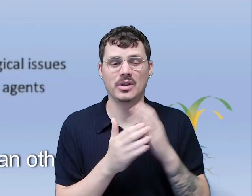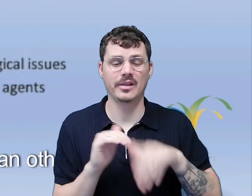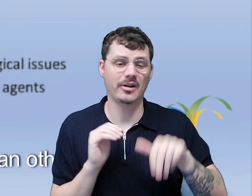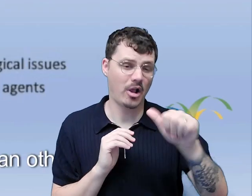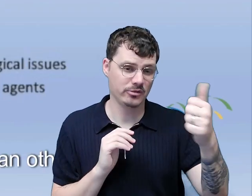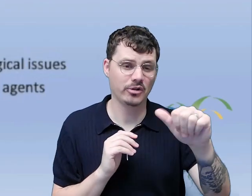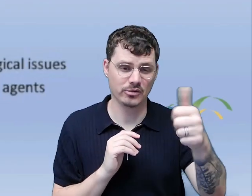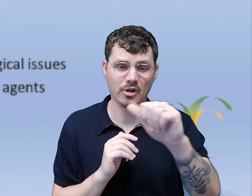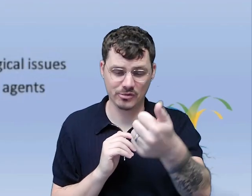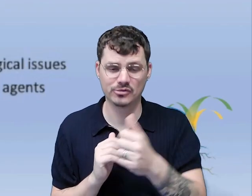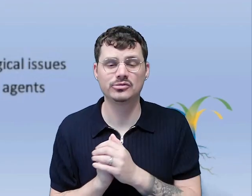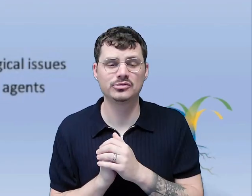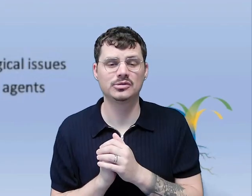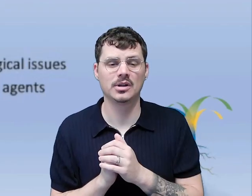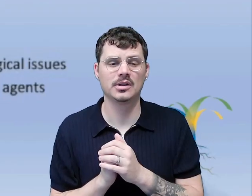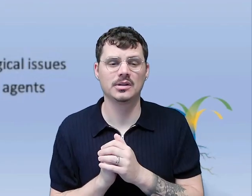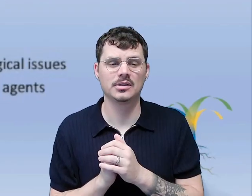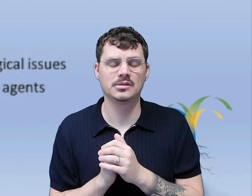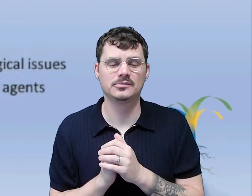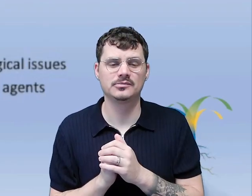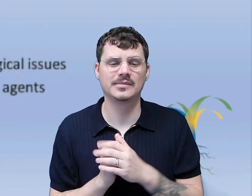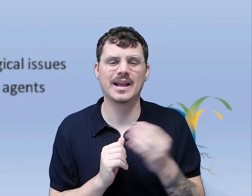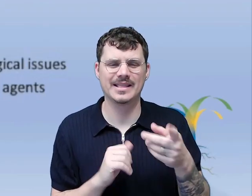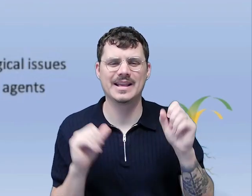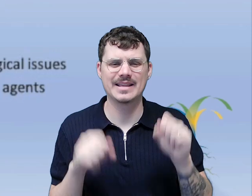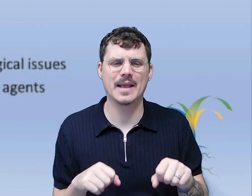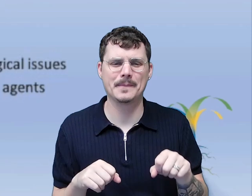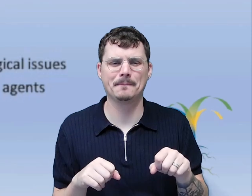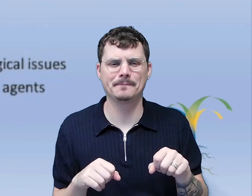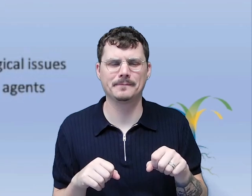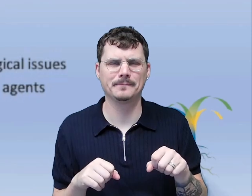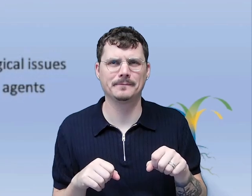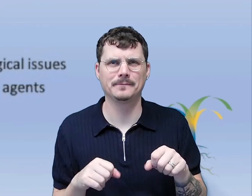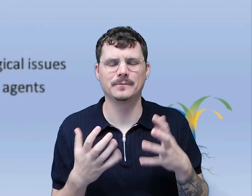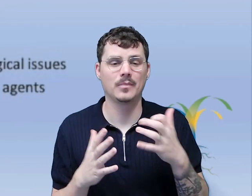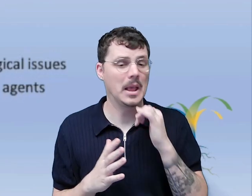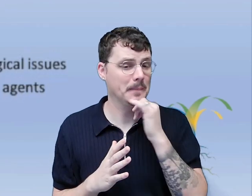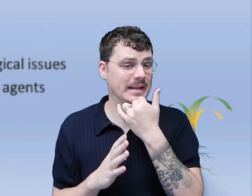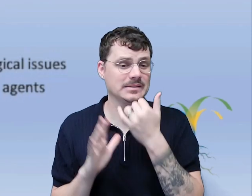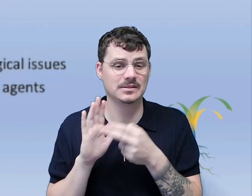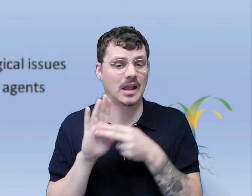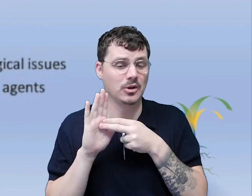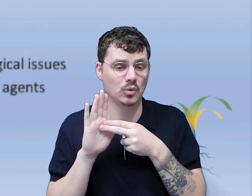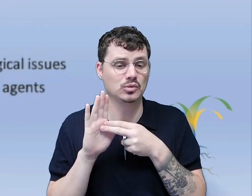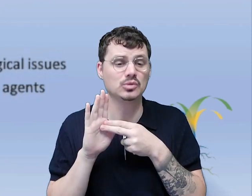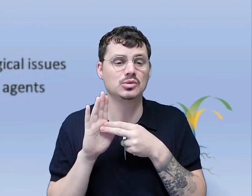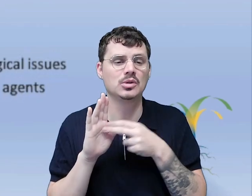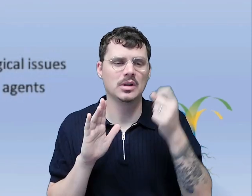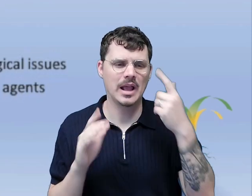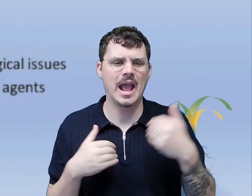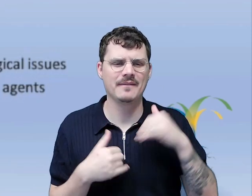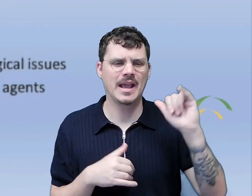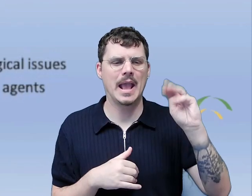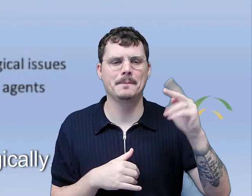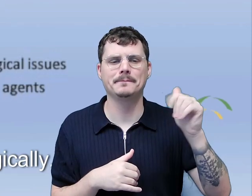more seizures than other people, and they can be misdiagnosed as